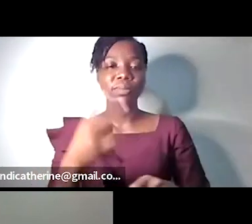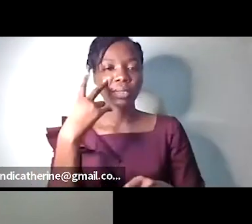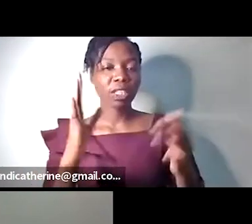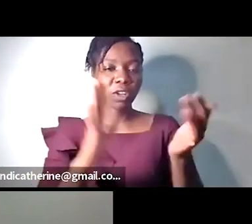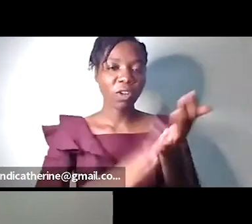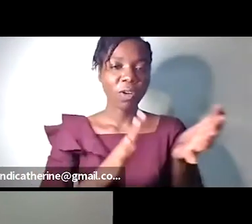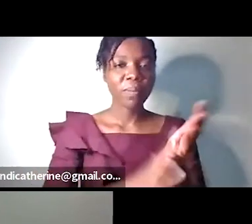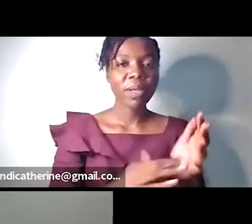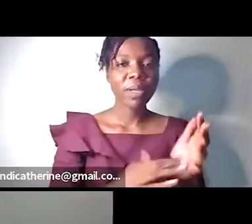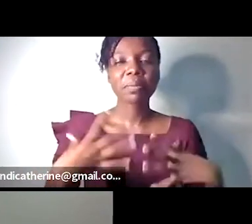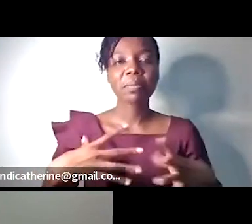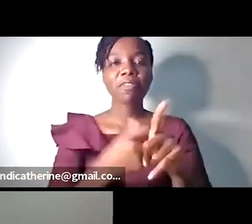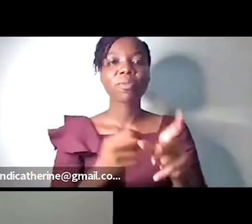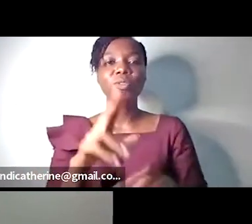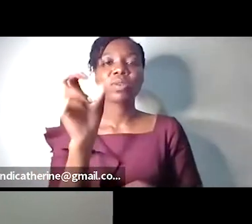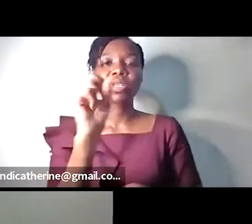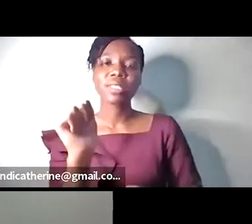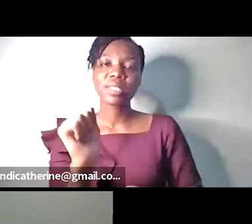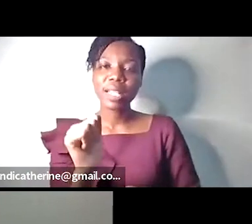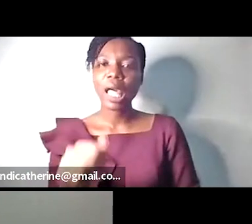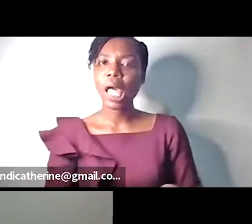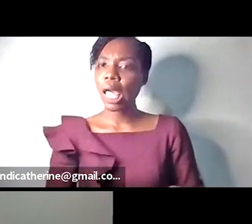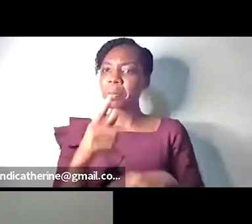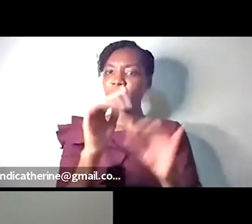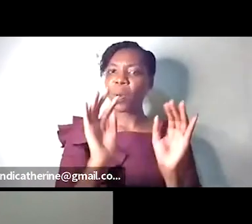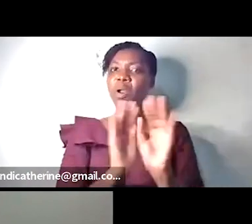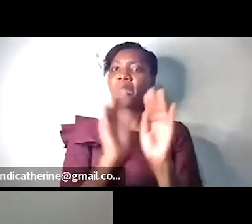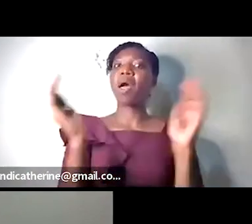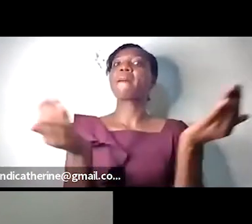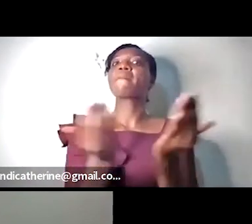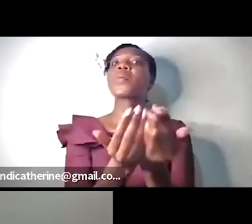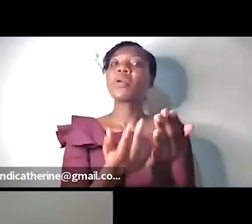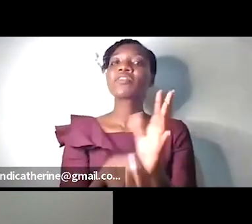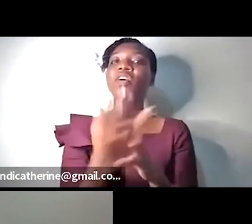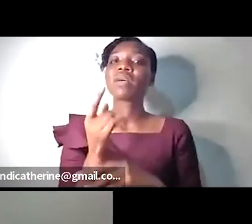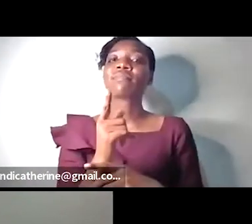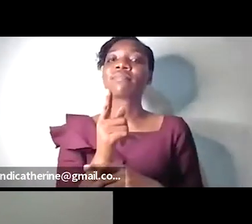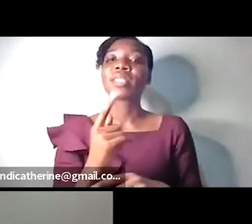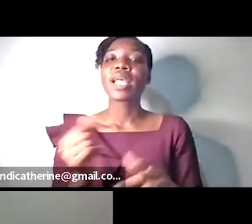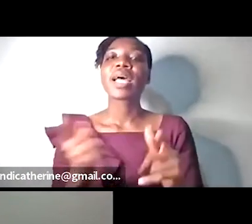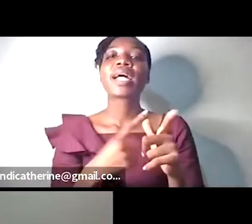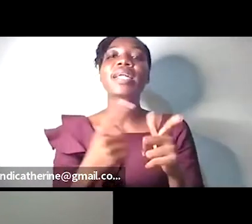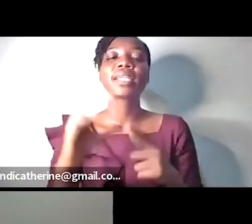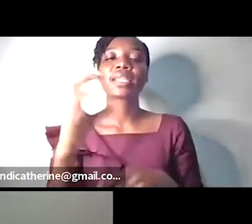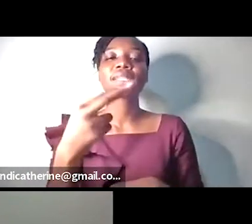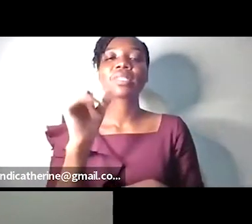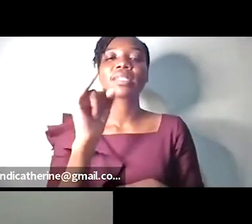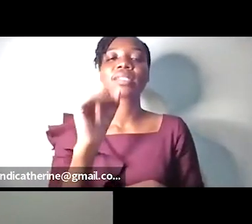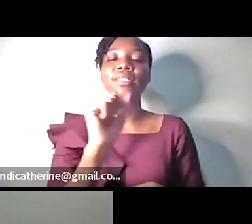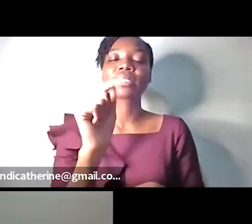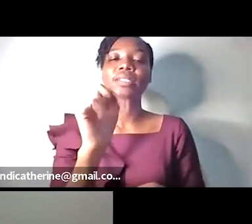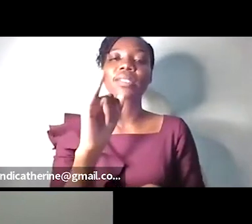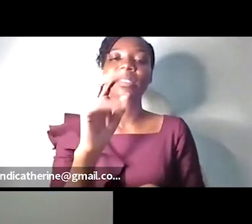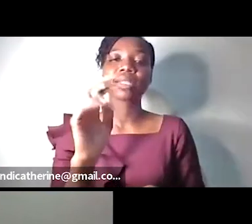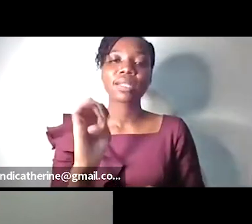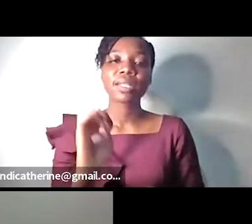from USA, and I'm thinking, wow, you are global on this forum. And Christine, thank you very much for that,